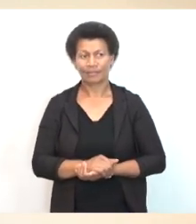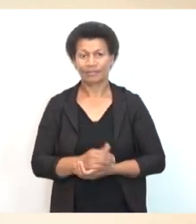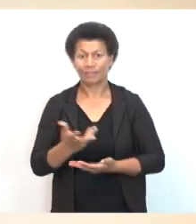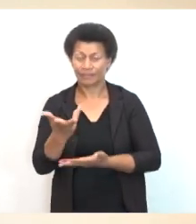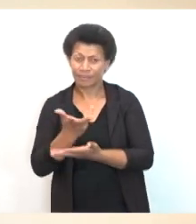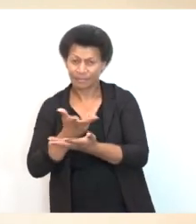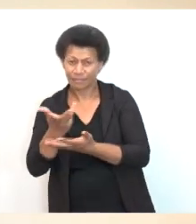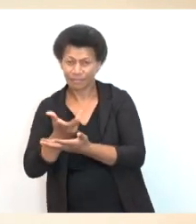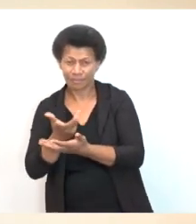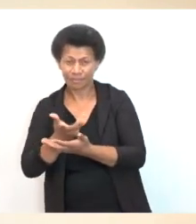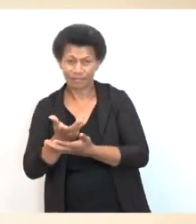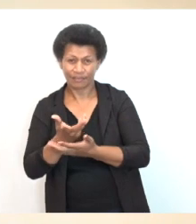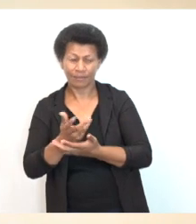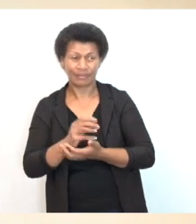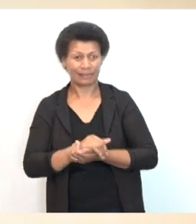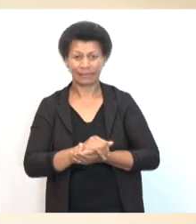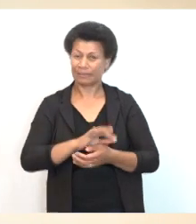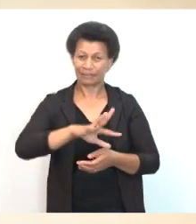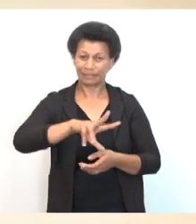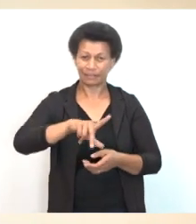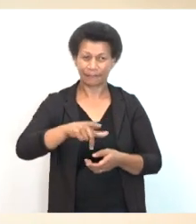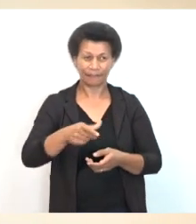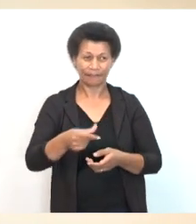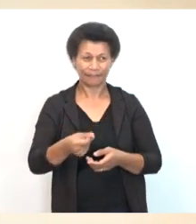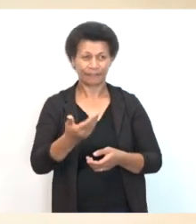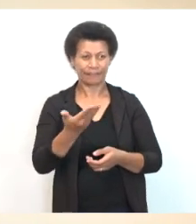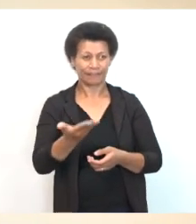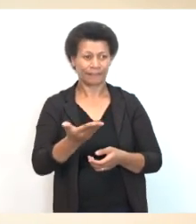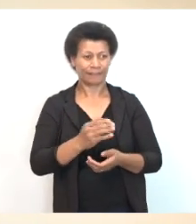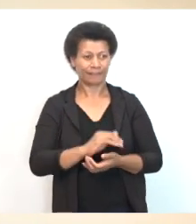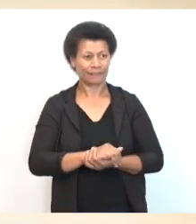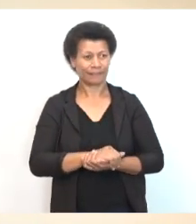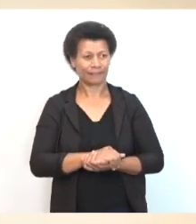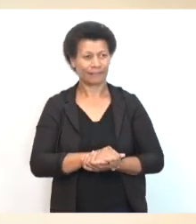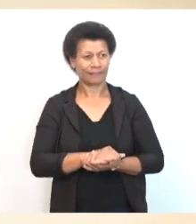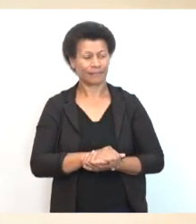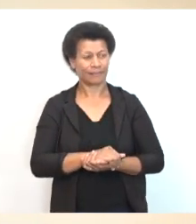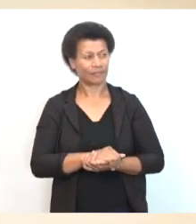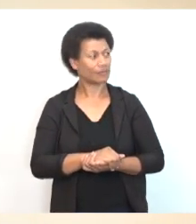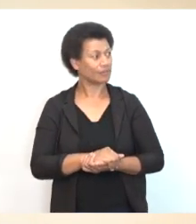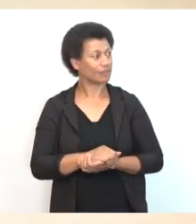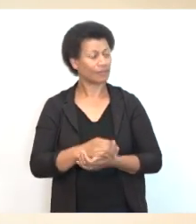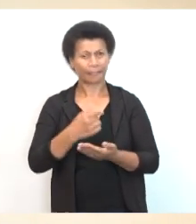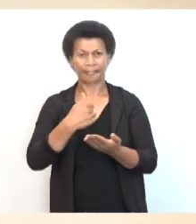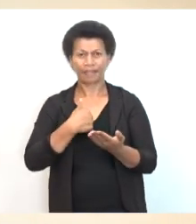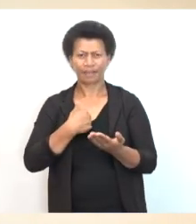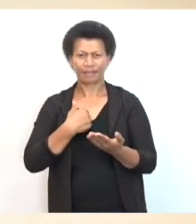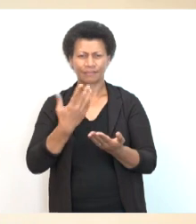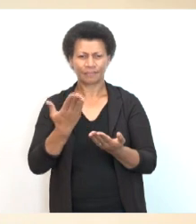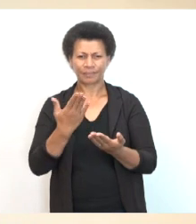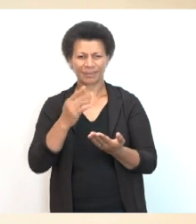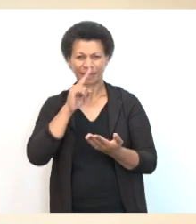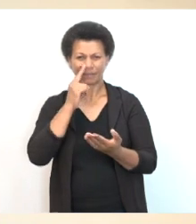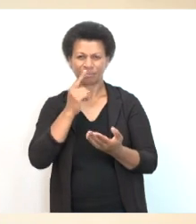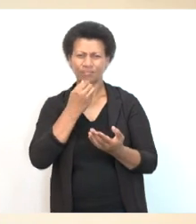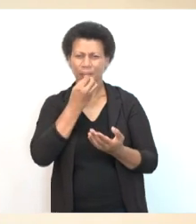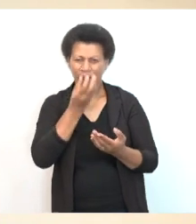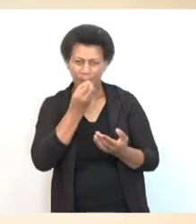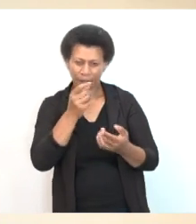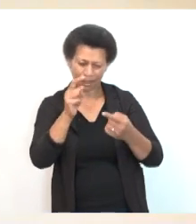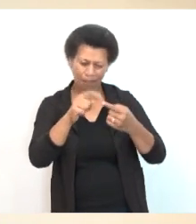key entities in terms of aviation. So we're going to sit down, negotiate how